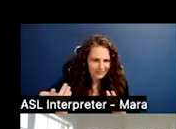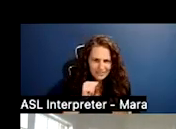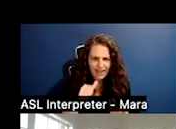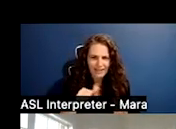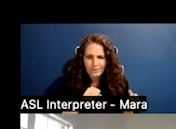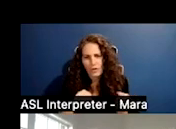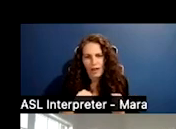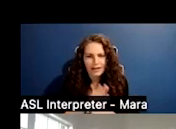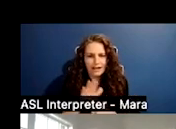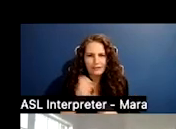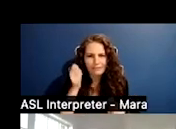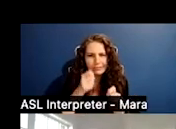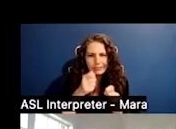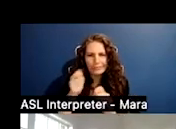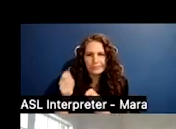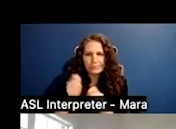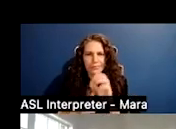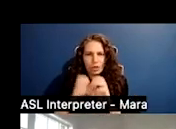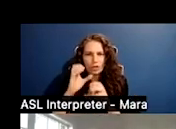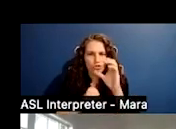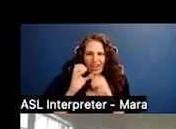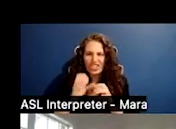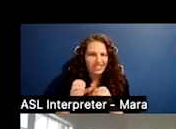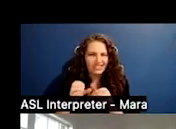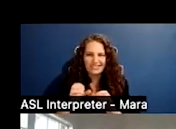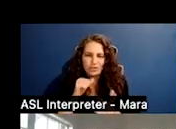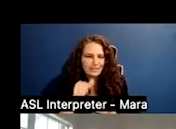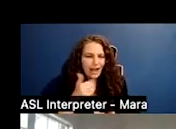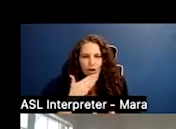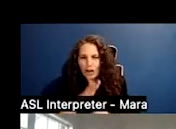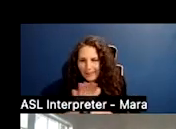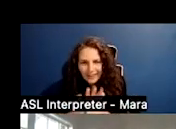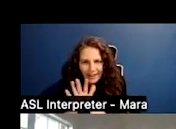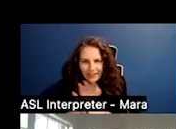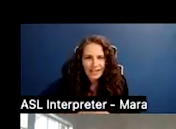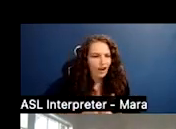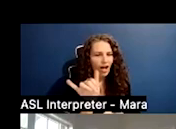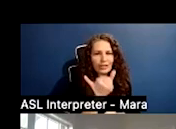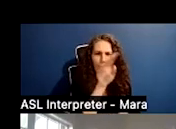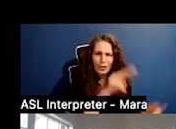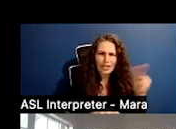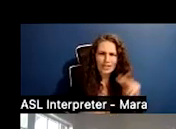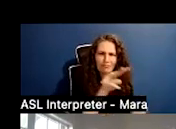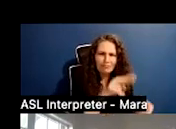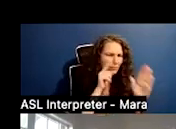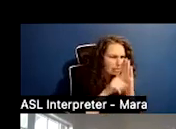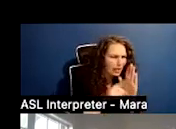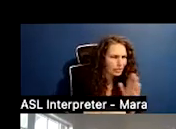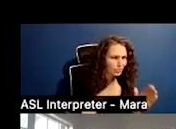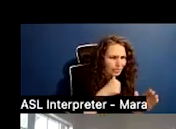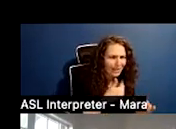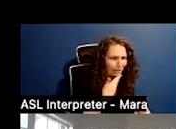poor observation by perhaps the building department, and then just a general architectural changes that created